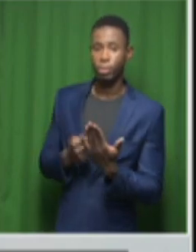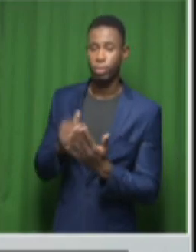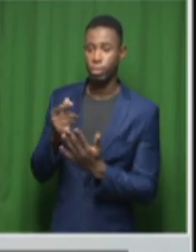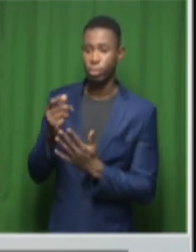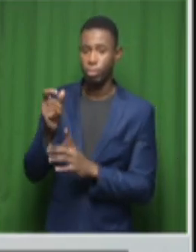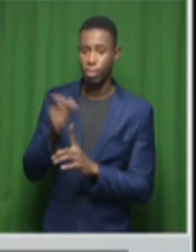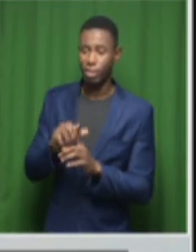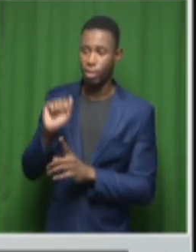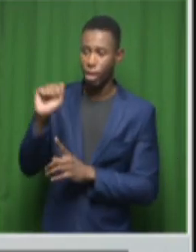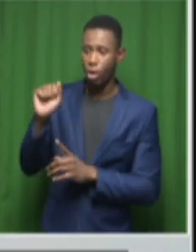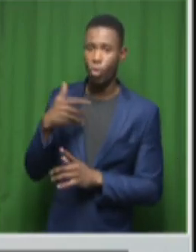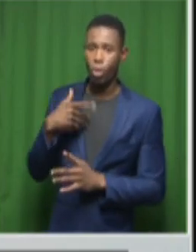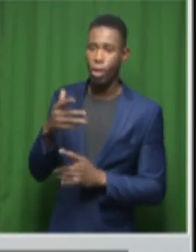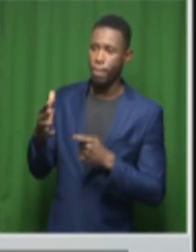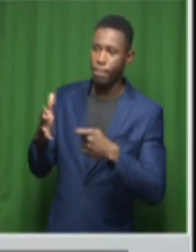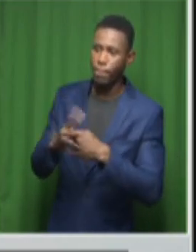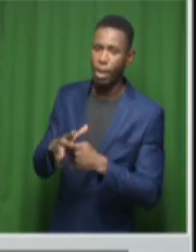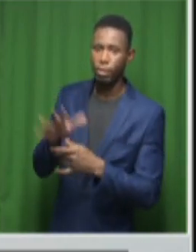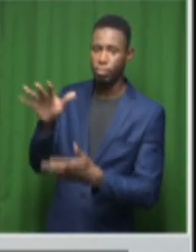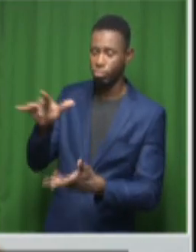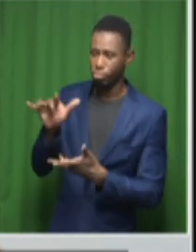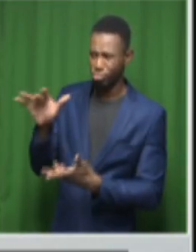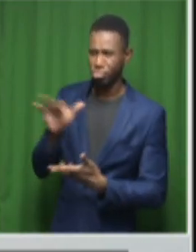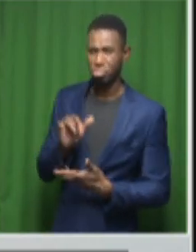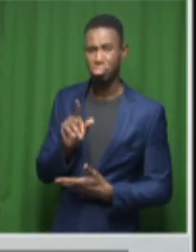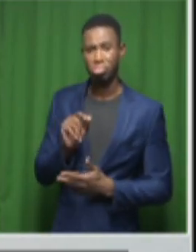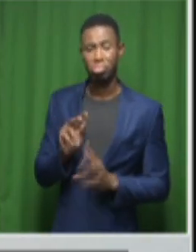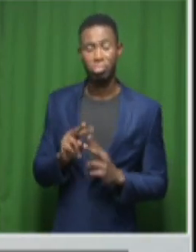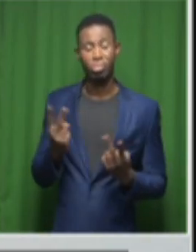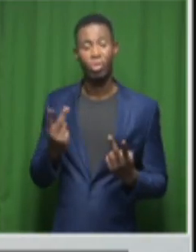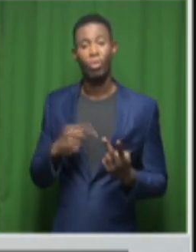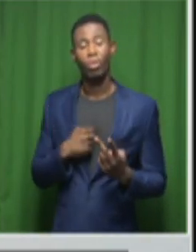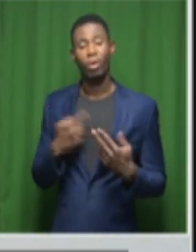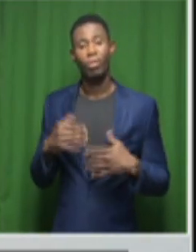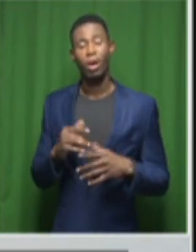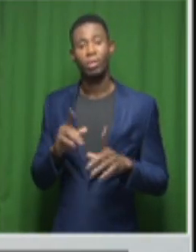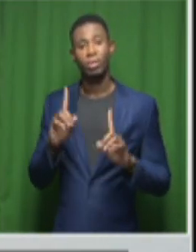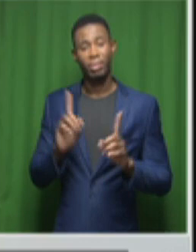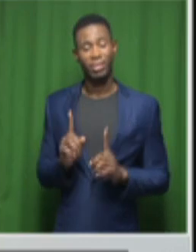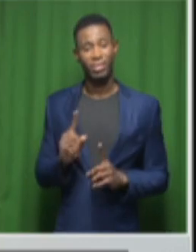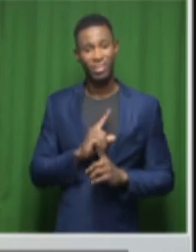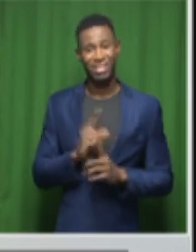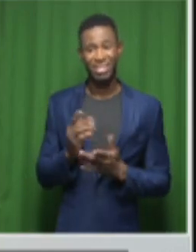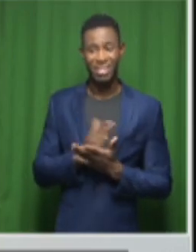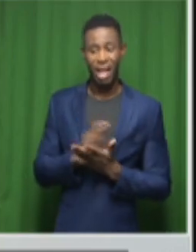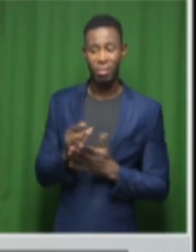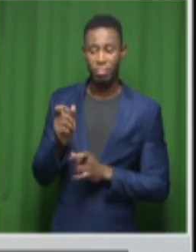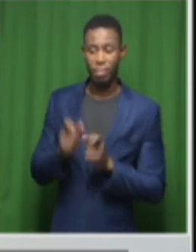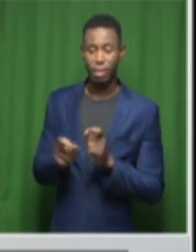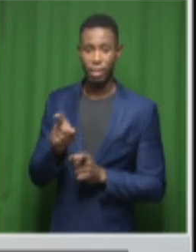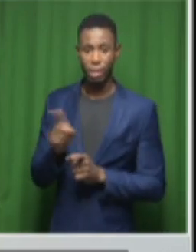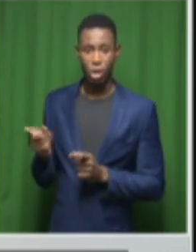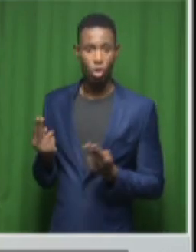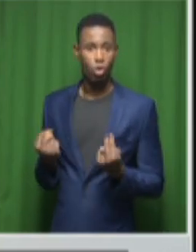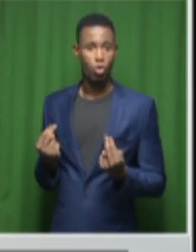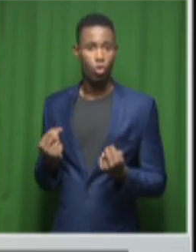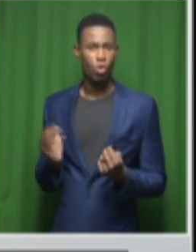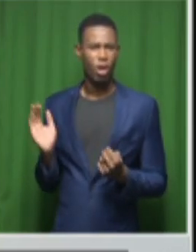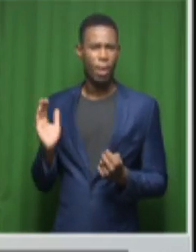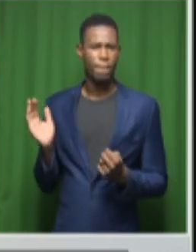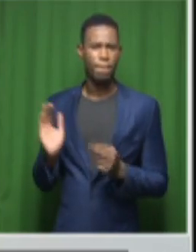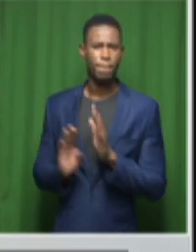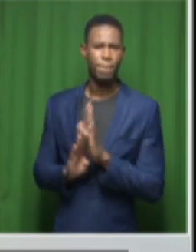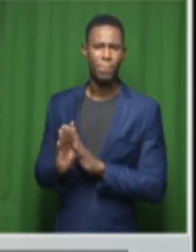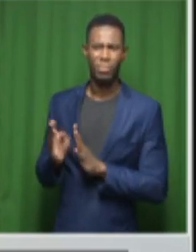to have the privilege of being the first institution to buy some of these artists who are